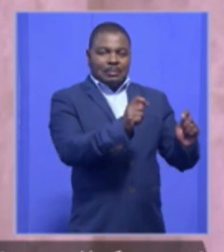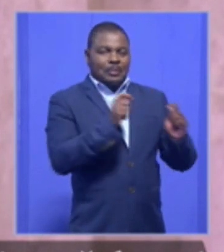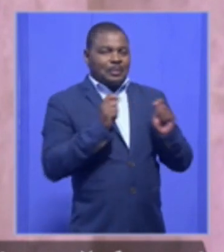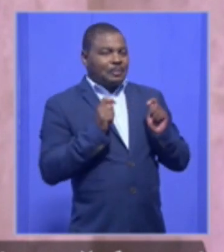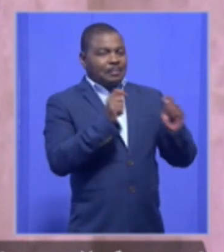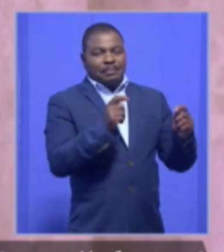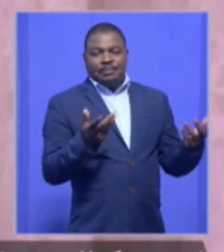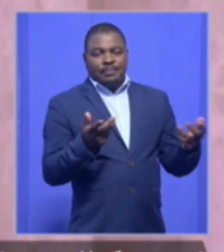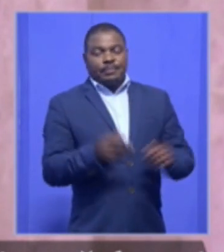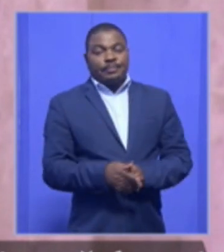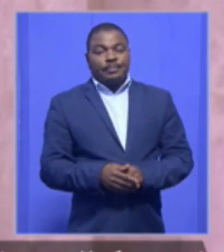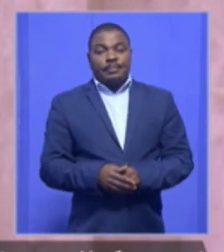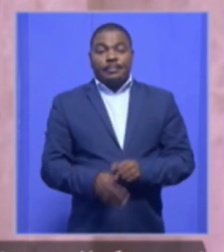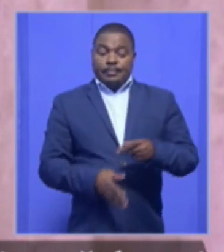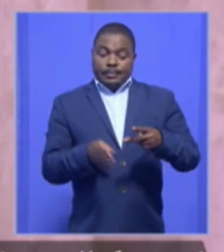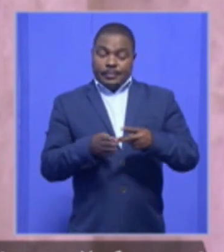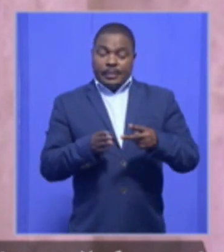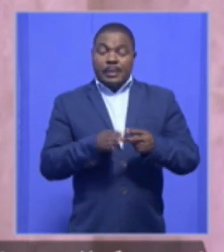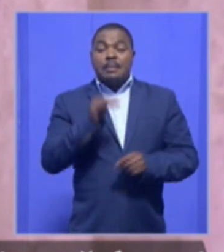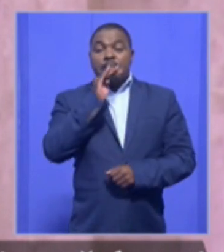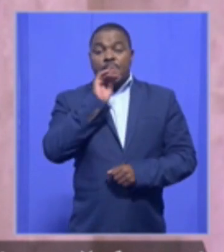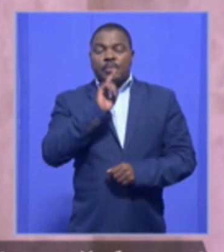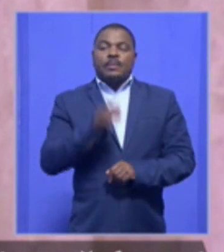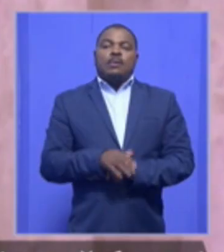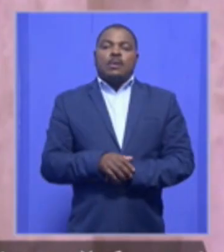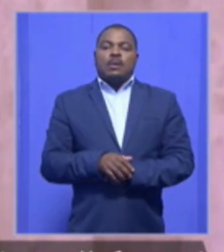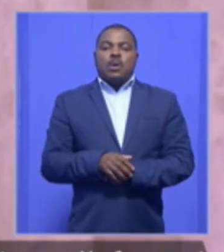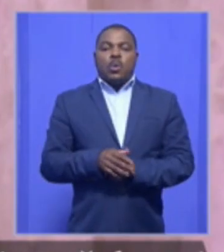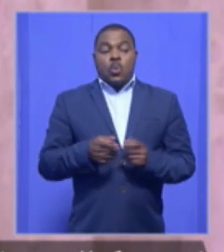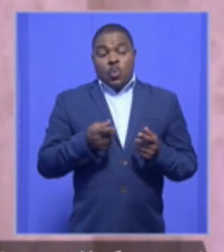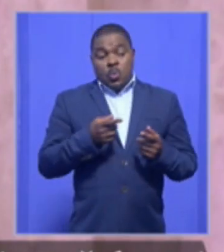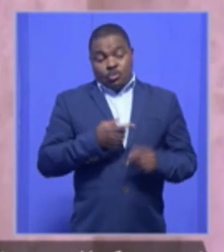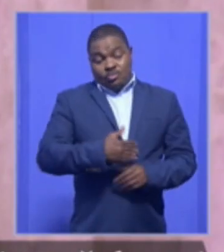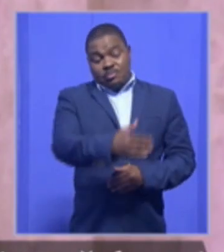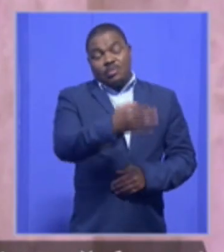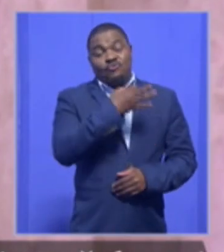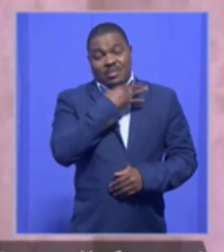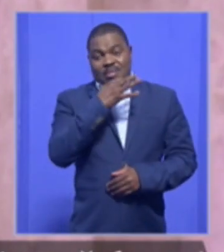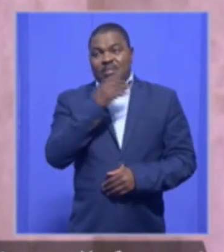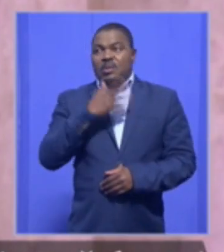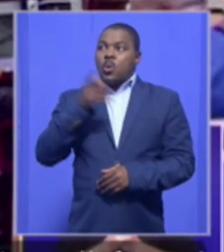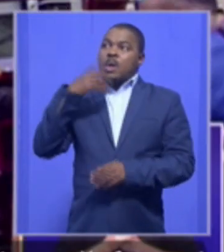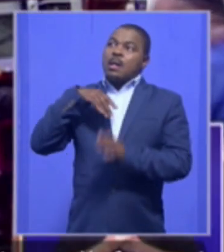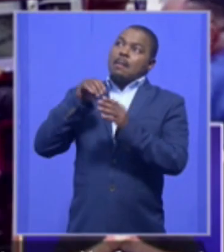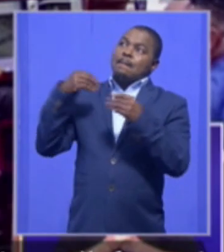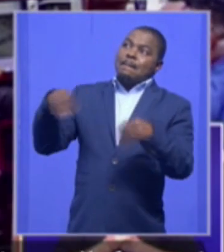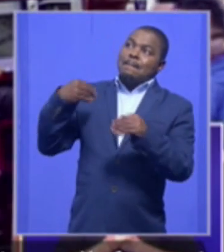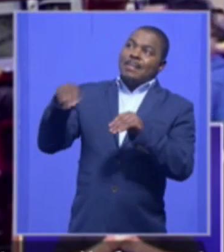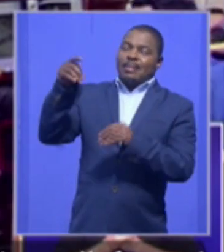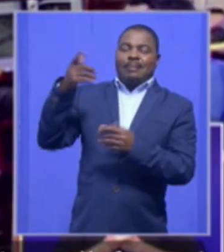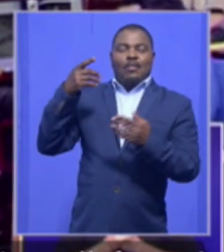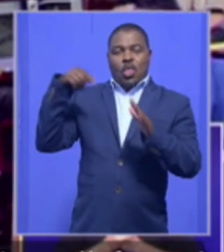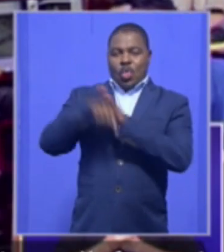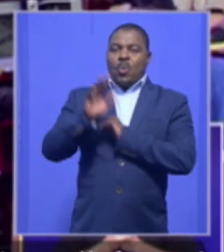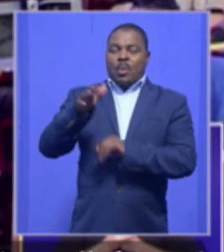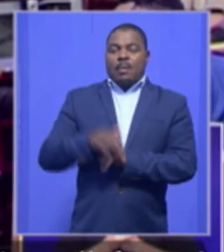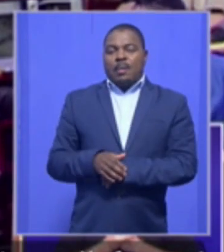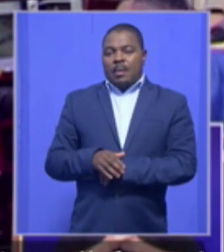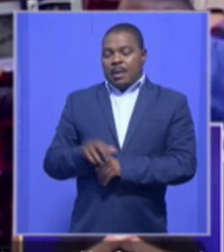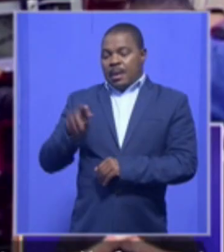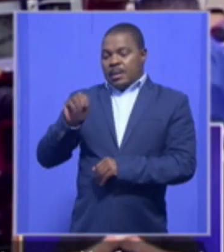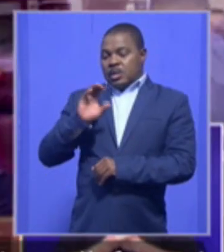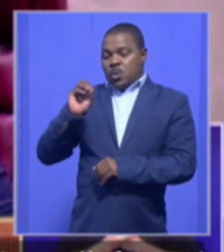it also means that we run the risk of losing market share. NCOP e tla